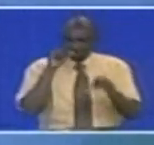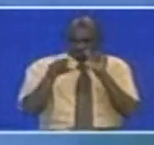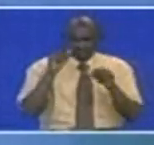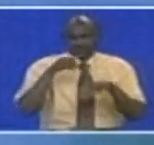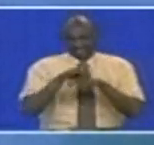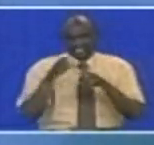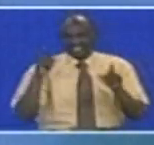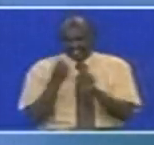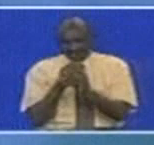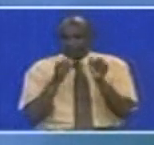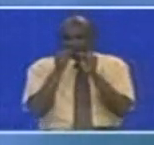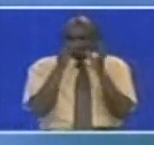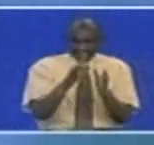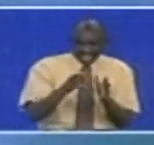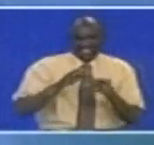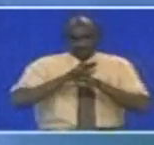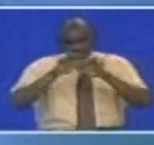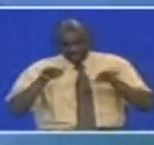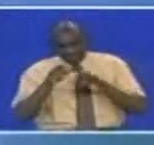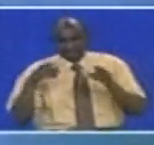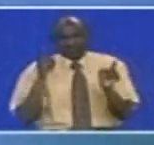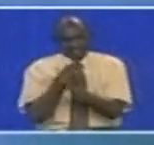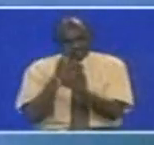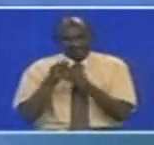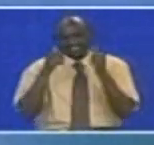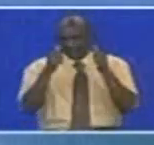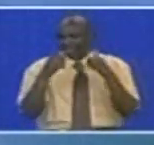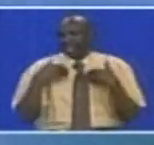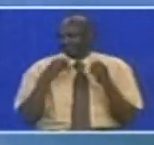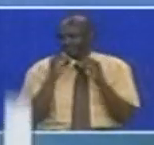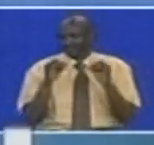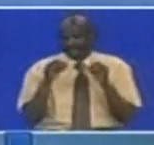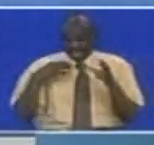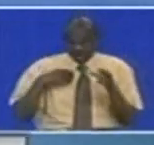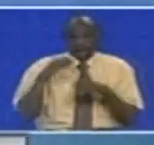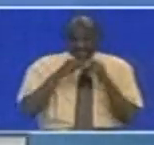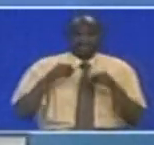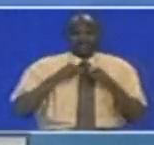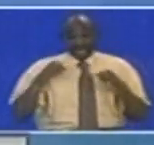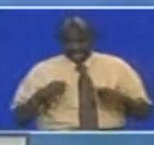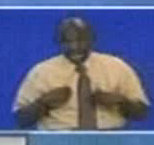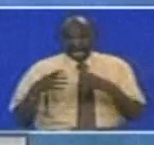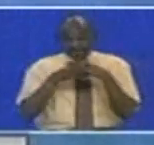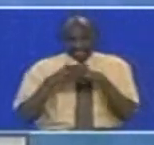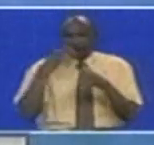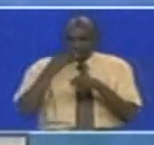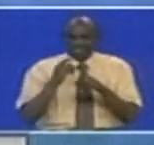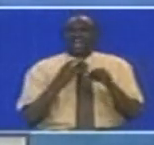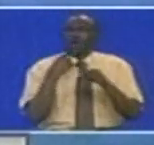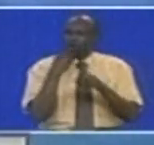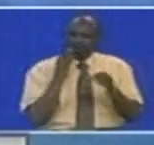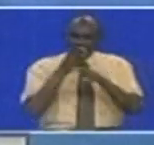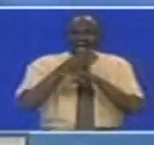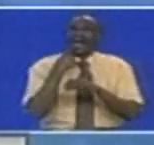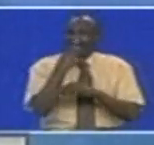track specialists, boxers and swimming to the multi-event championship. That's why countries like China and the US win over 100 medals at the Olympic